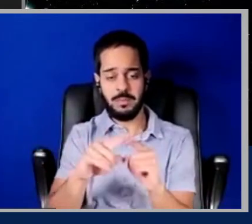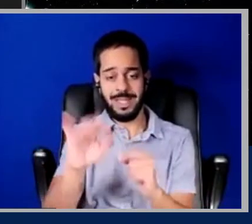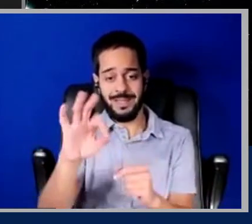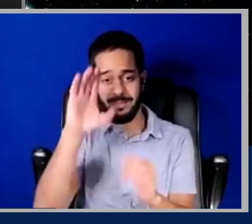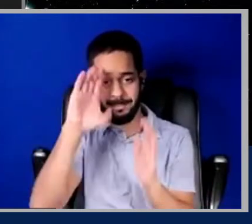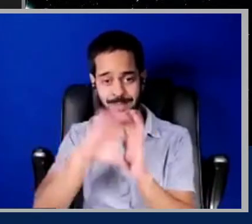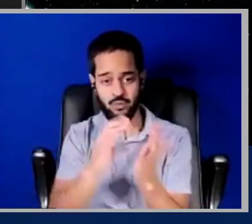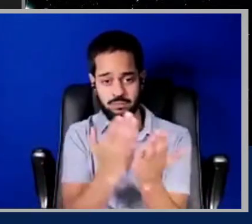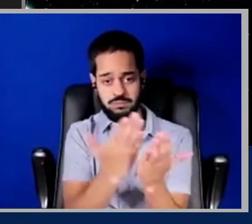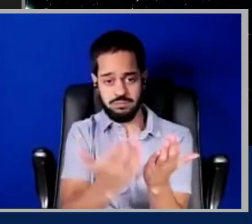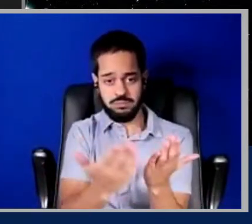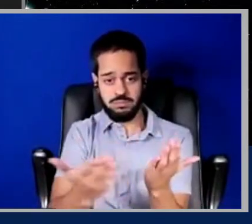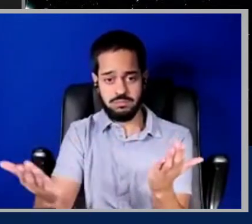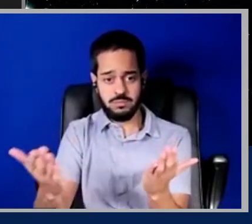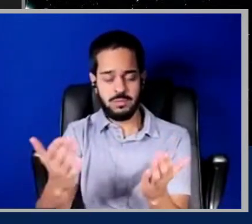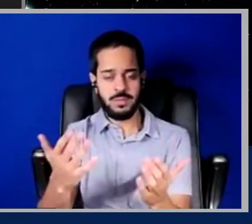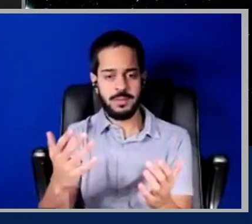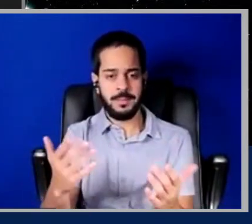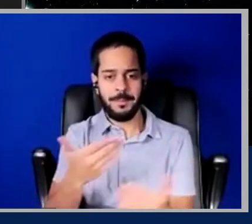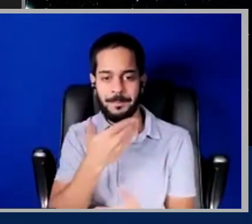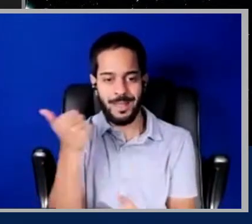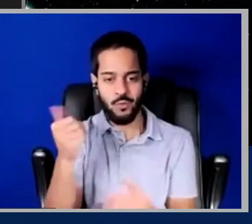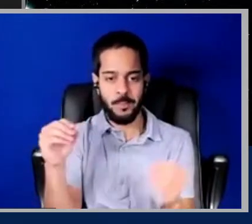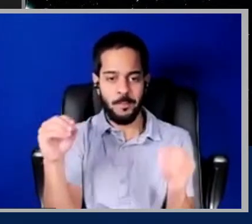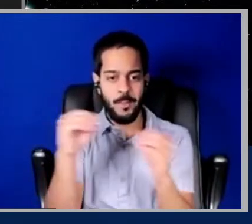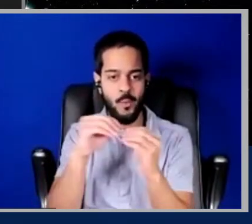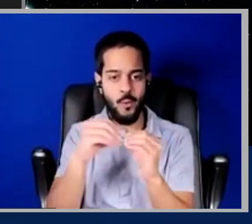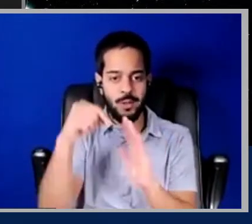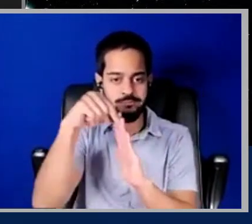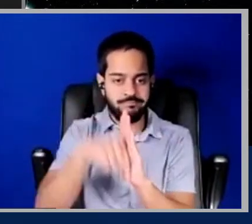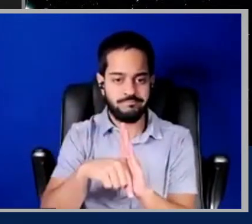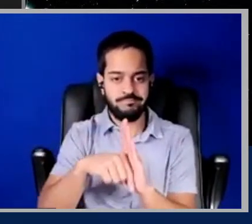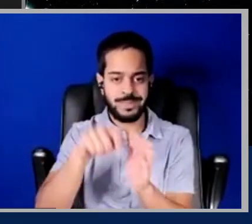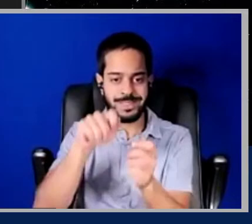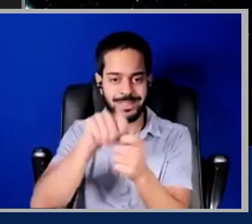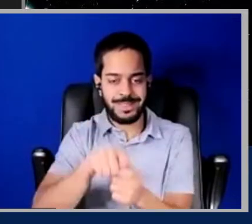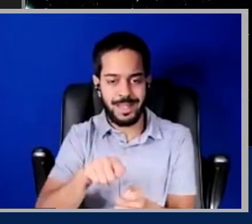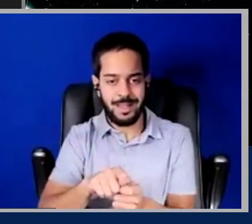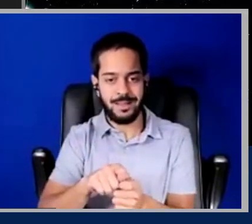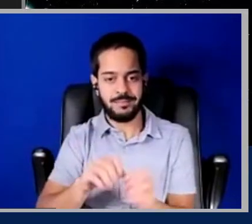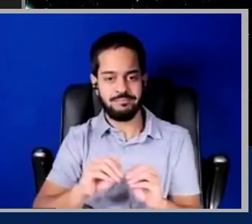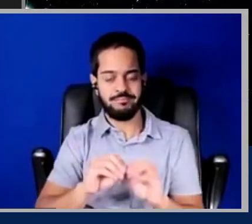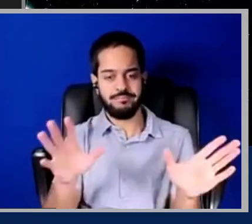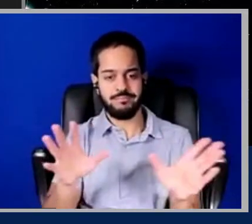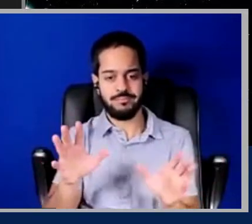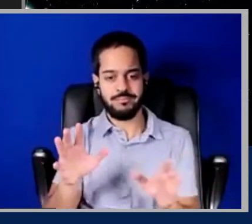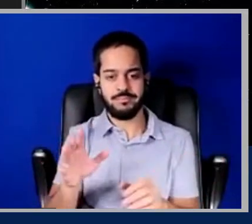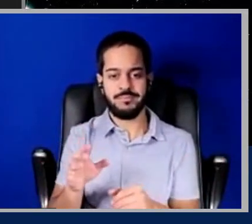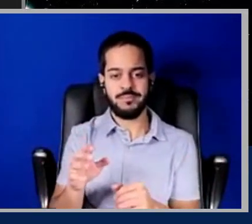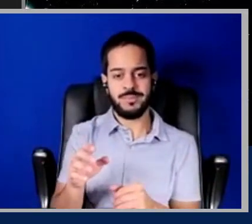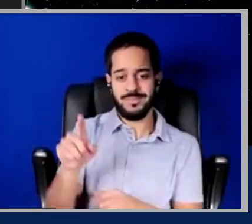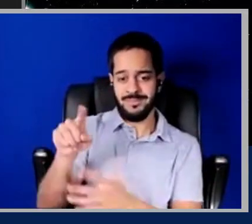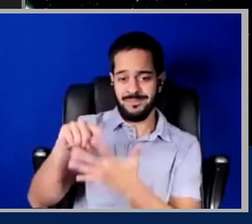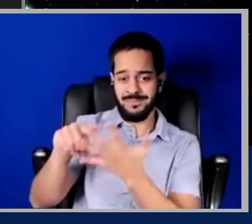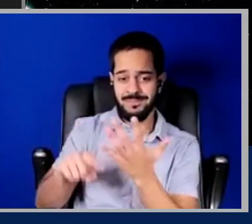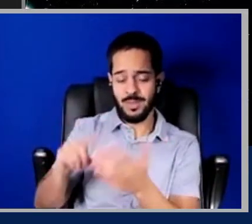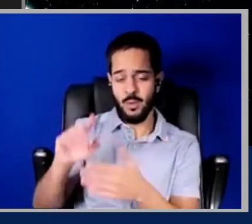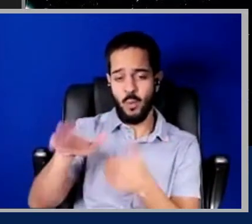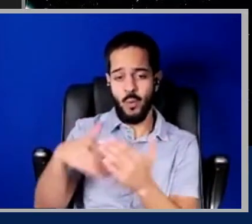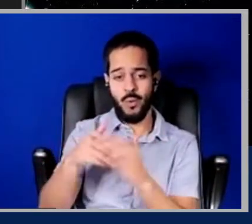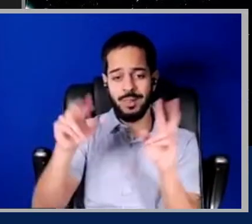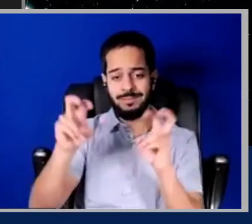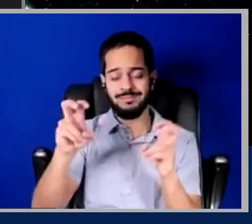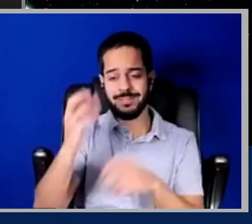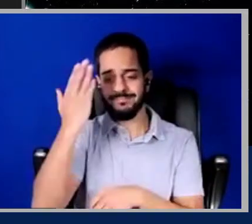just getting a more complete picture of the universe. And it really is that idea that you need to have all of this invisible data to really make sense